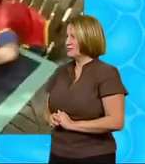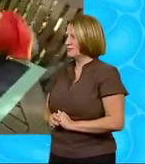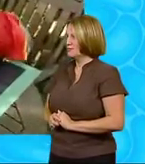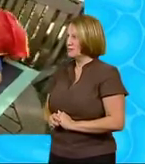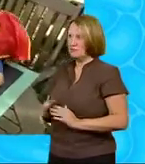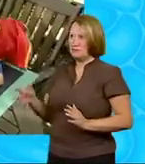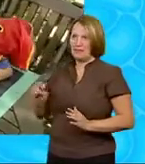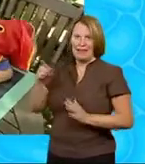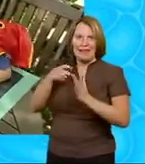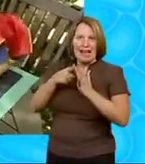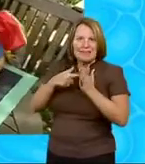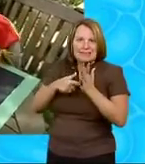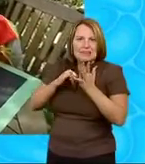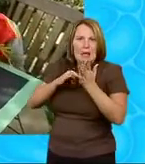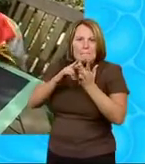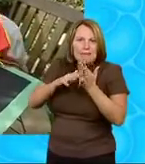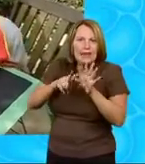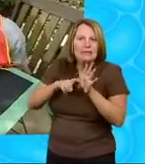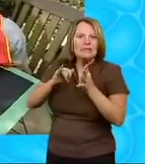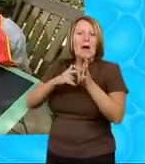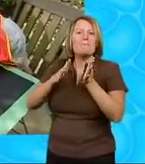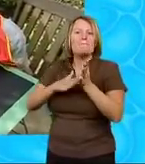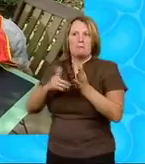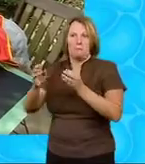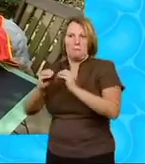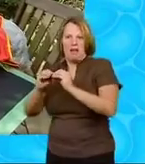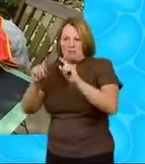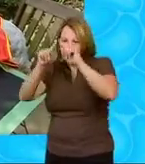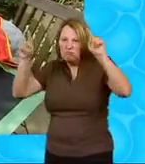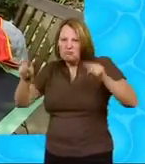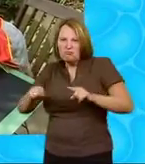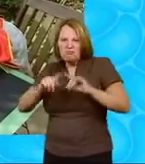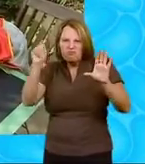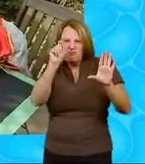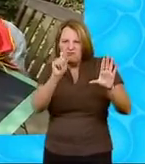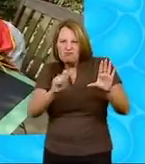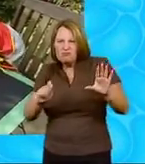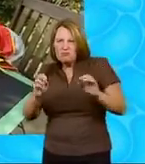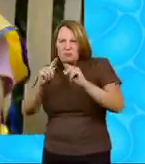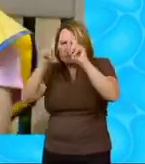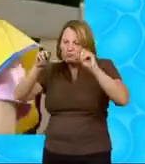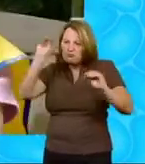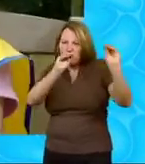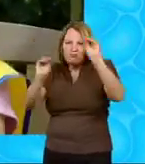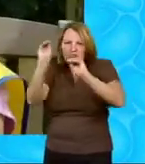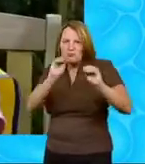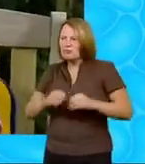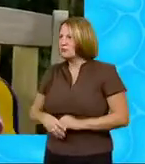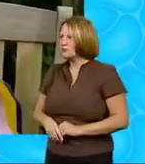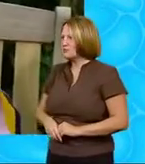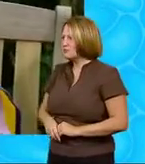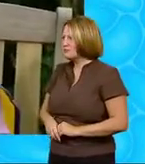There's Kit and Emily and Sam, and they're going for their chalky hits and bits to make their chalky pictures.